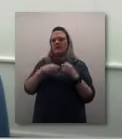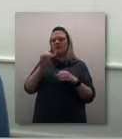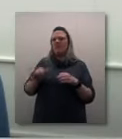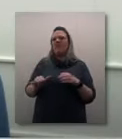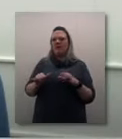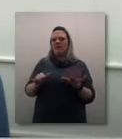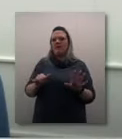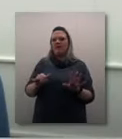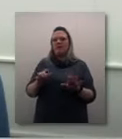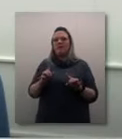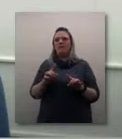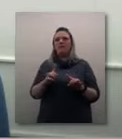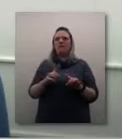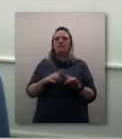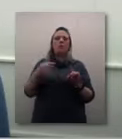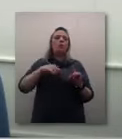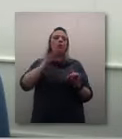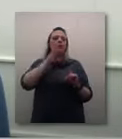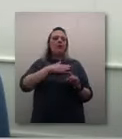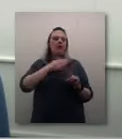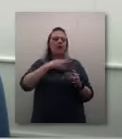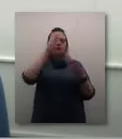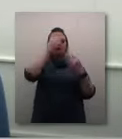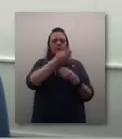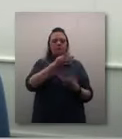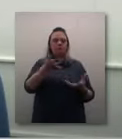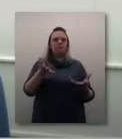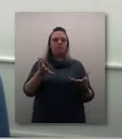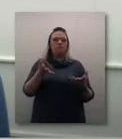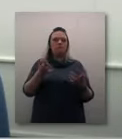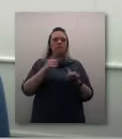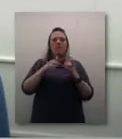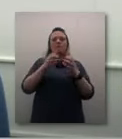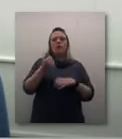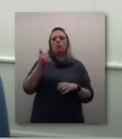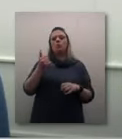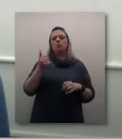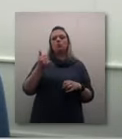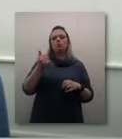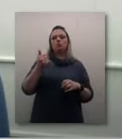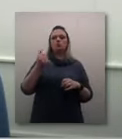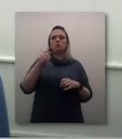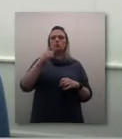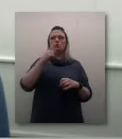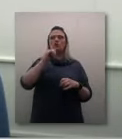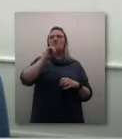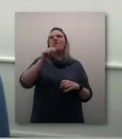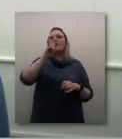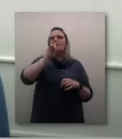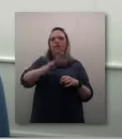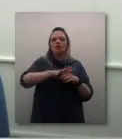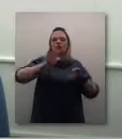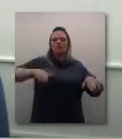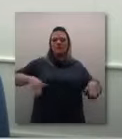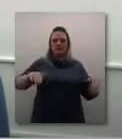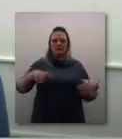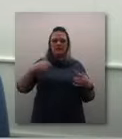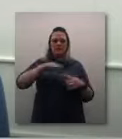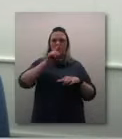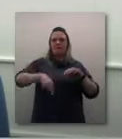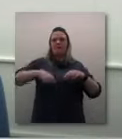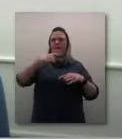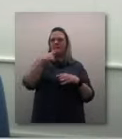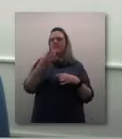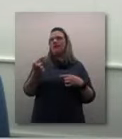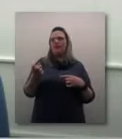Although we would be happy to provide you with the data. Just remember that most of them are unconfirmed, and so we can't tell you